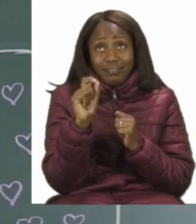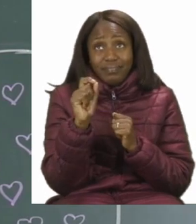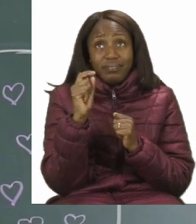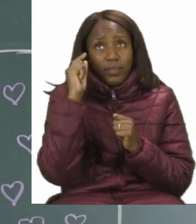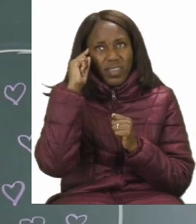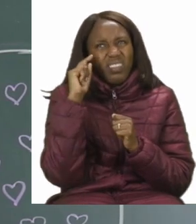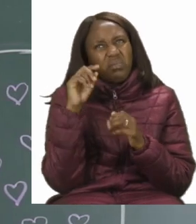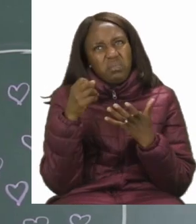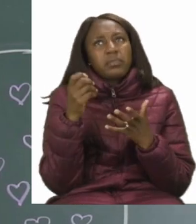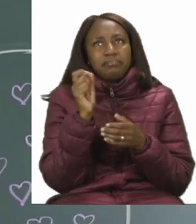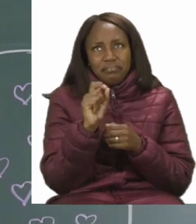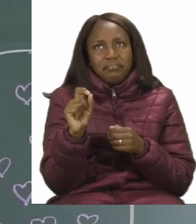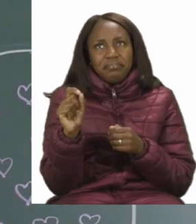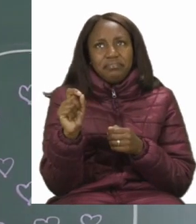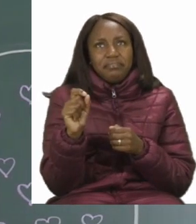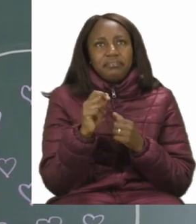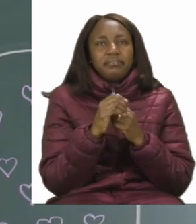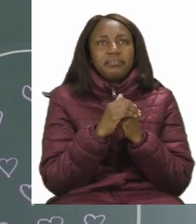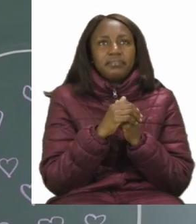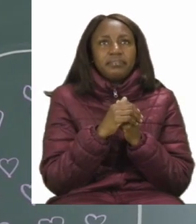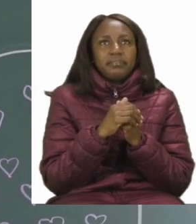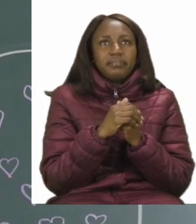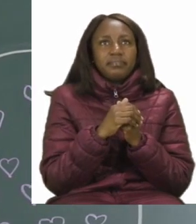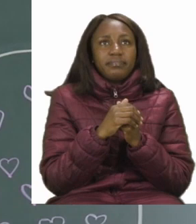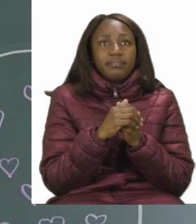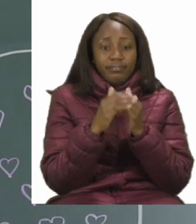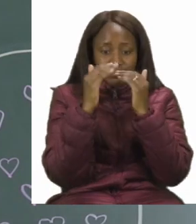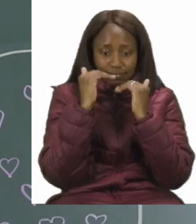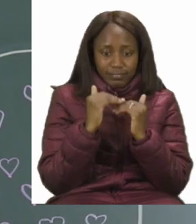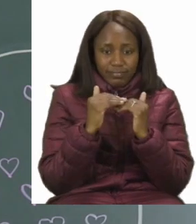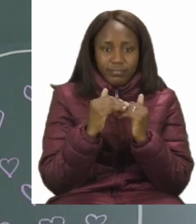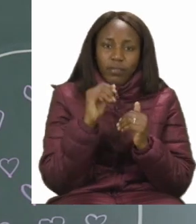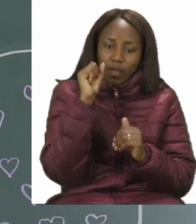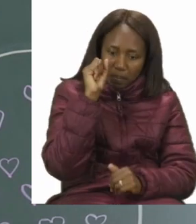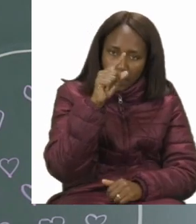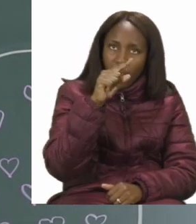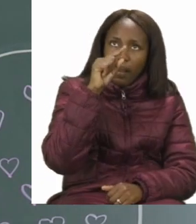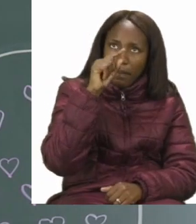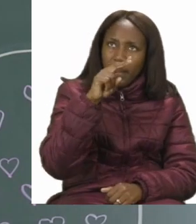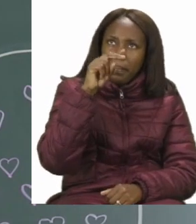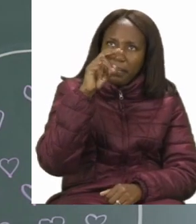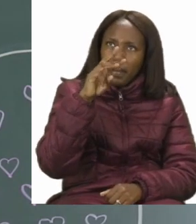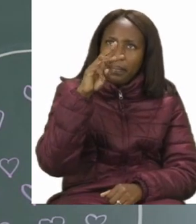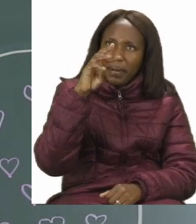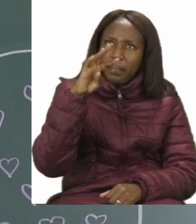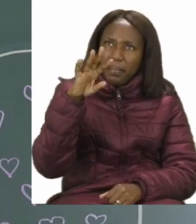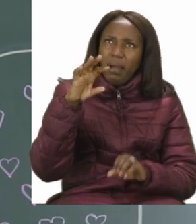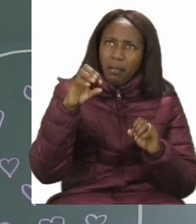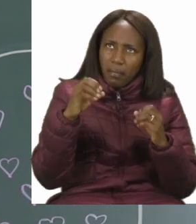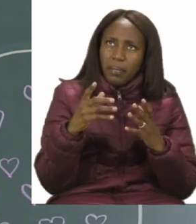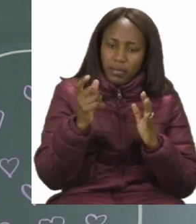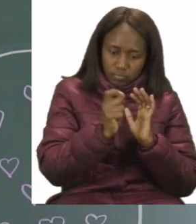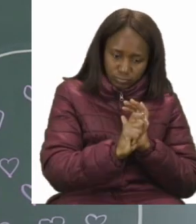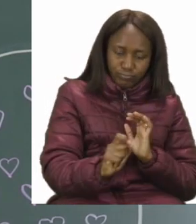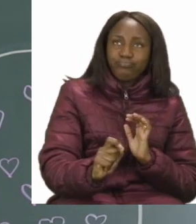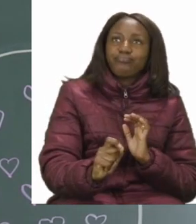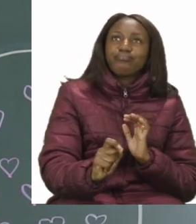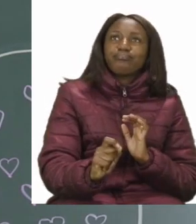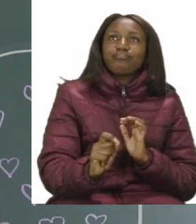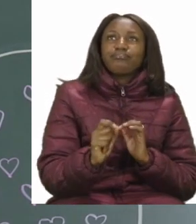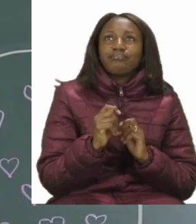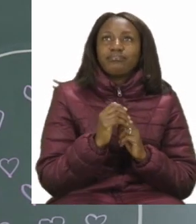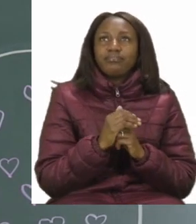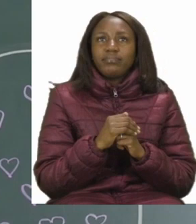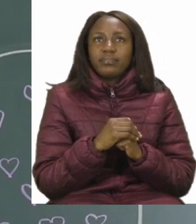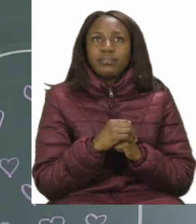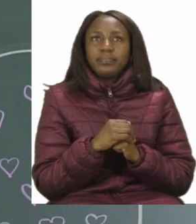estimate down. And afterwards, we will then count exactly how many flowers we have in the little oval,